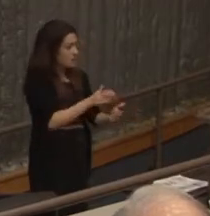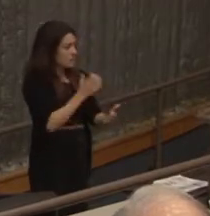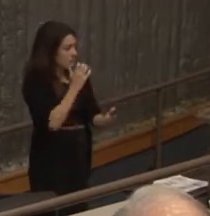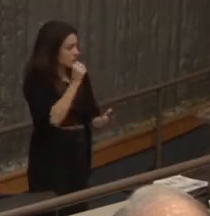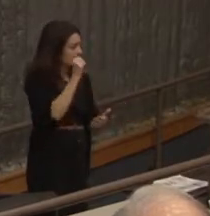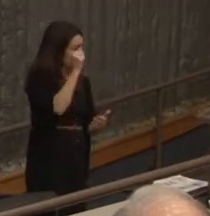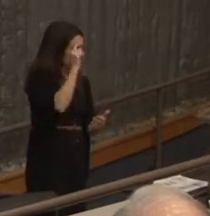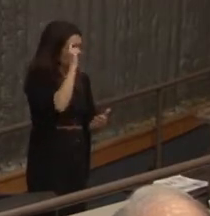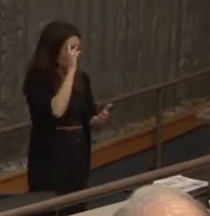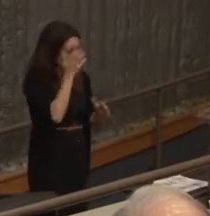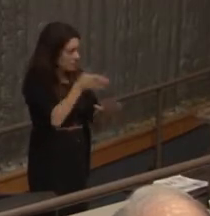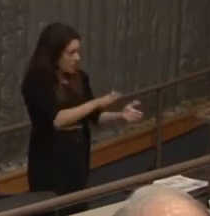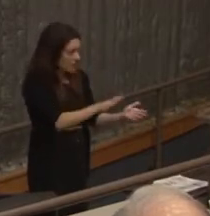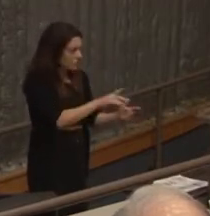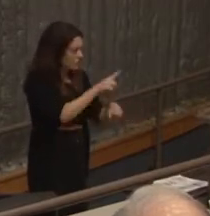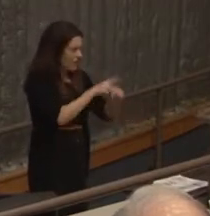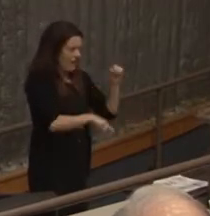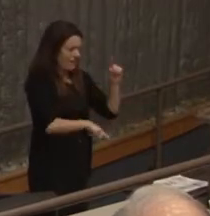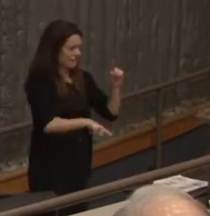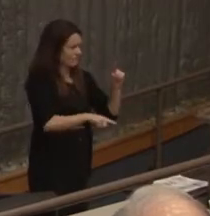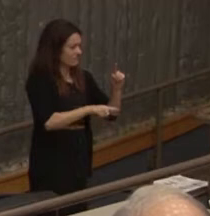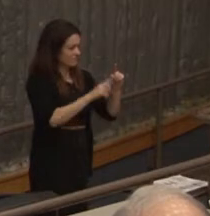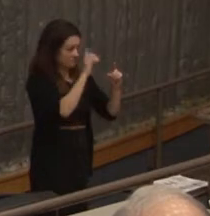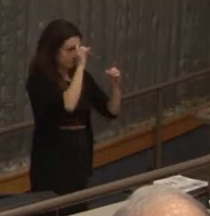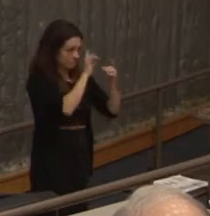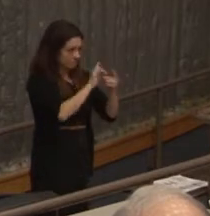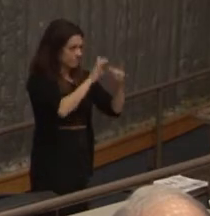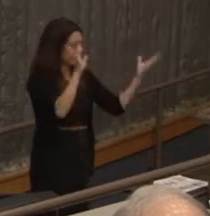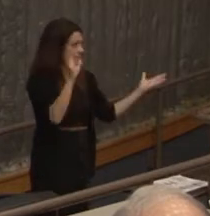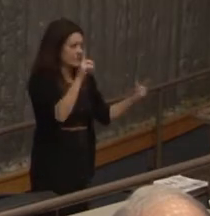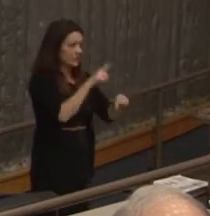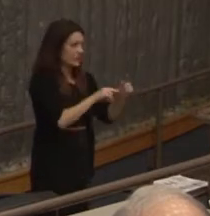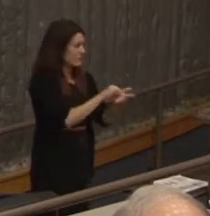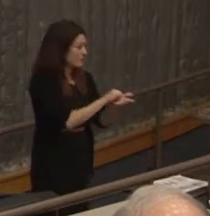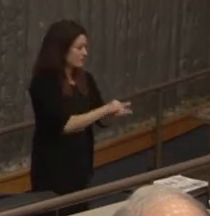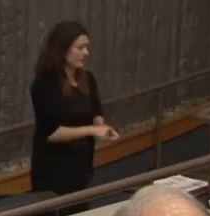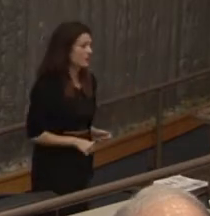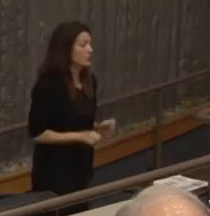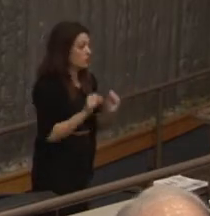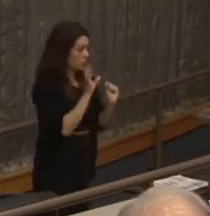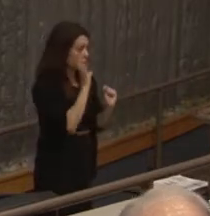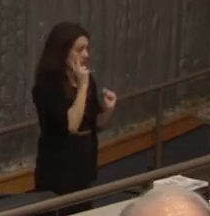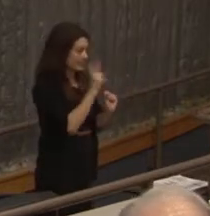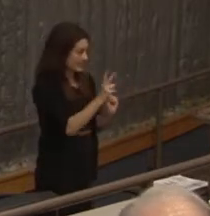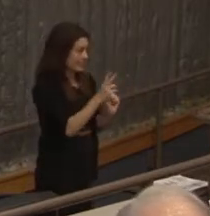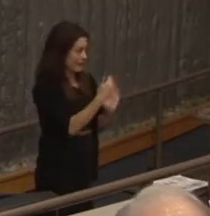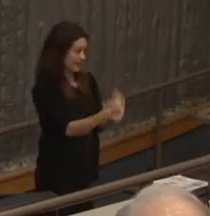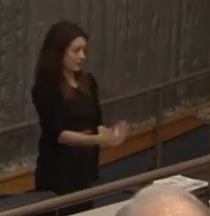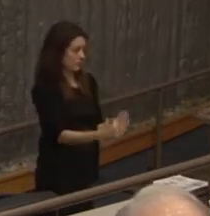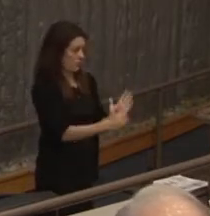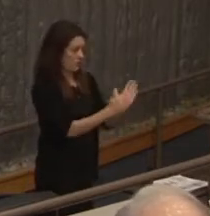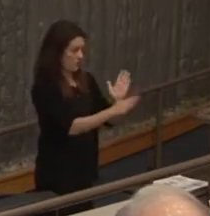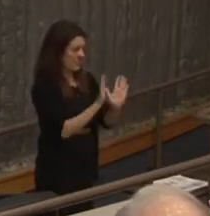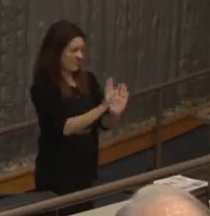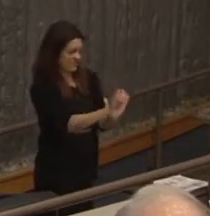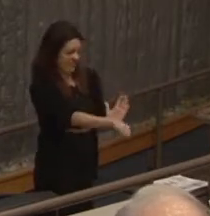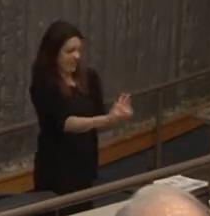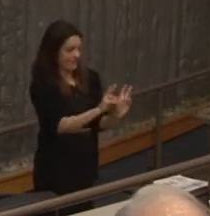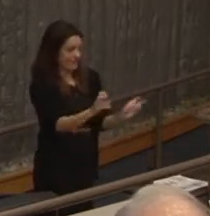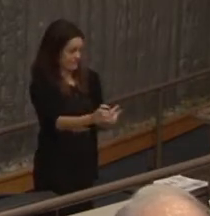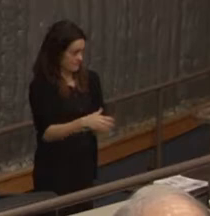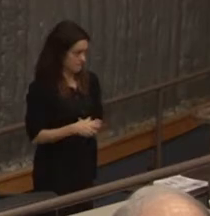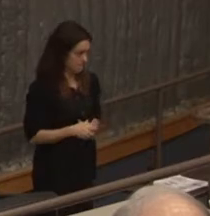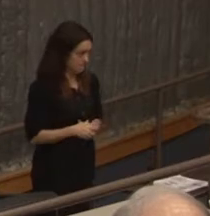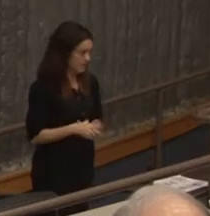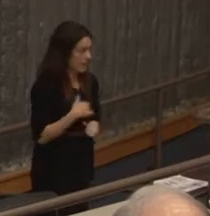just don't escape from that, and that's part of the themes of his paintings. All right, now, I'm going to show you some of the paintings, and I hope we can have a little